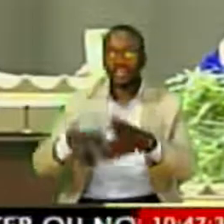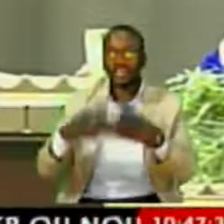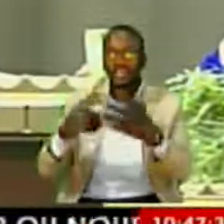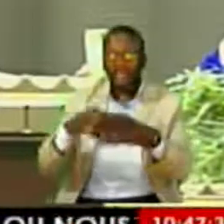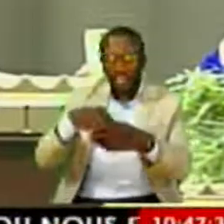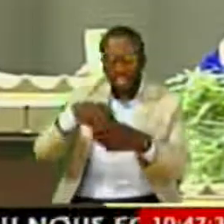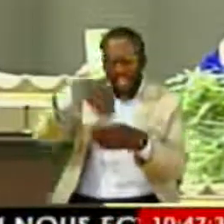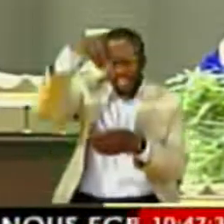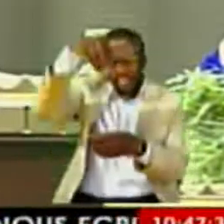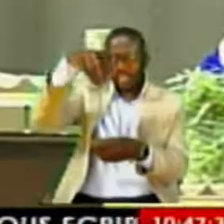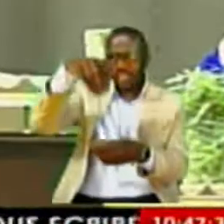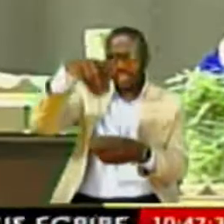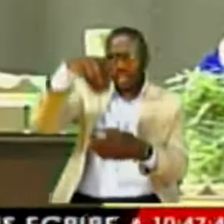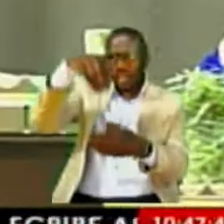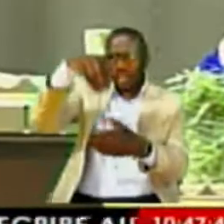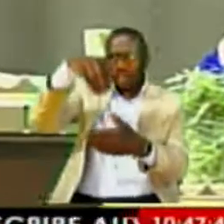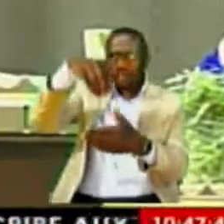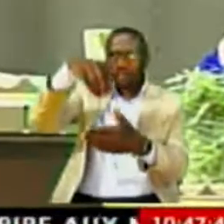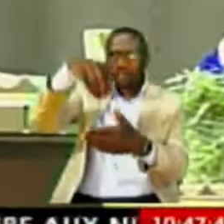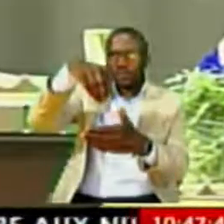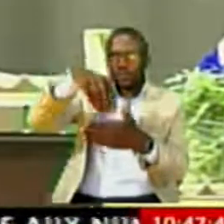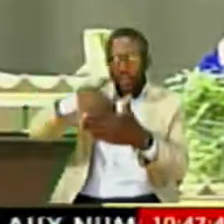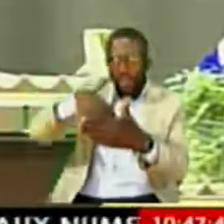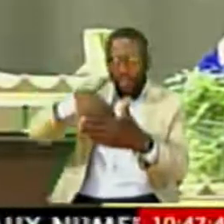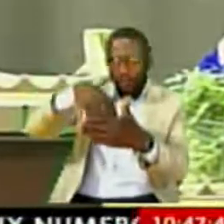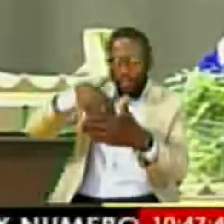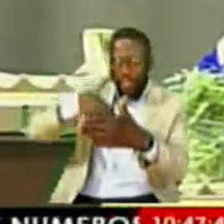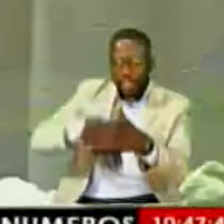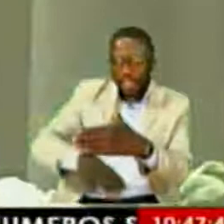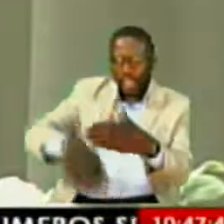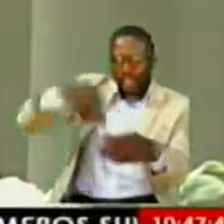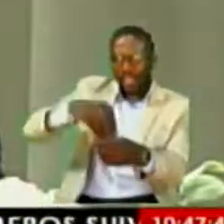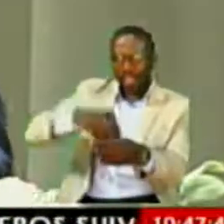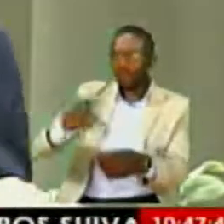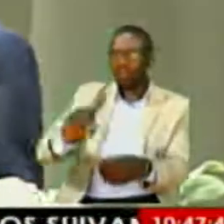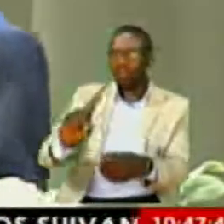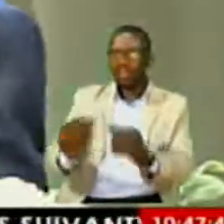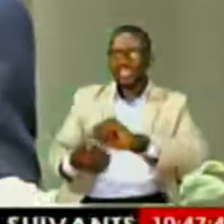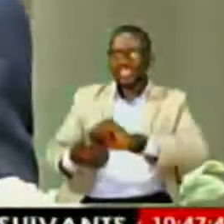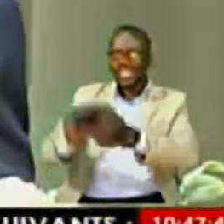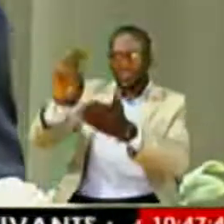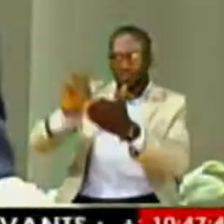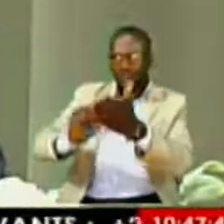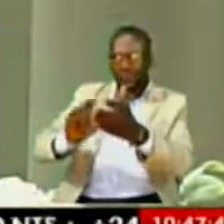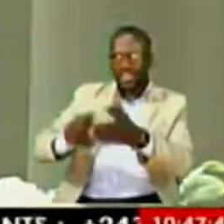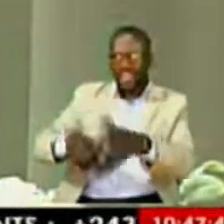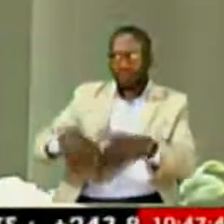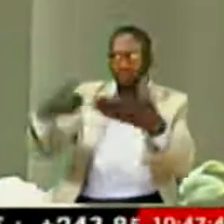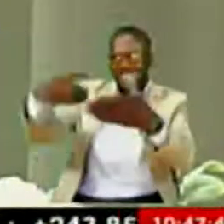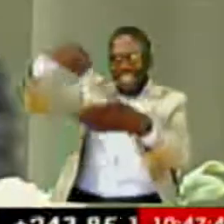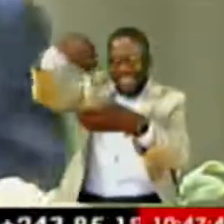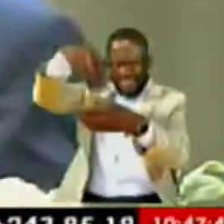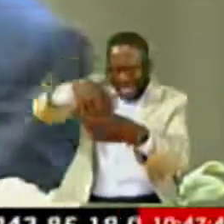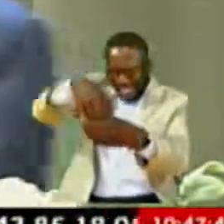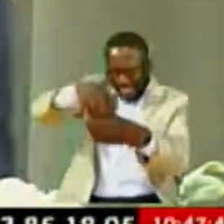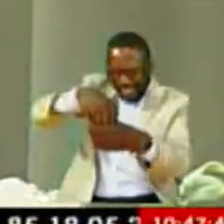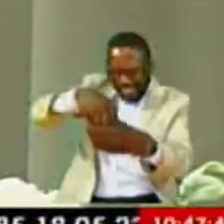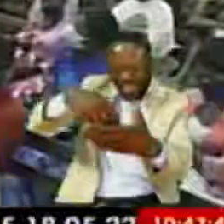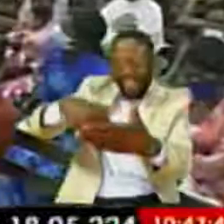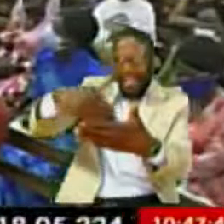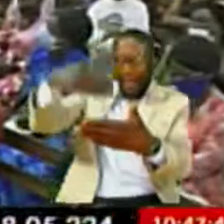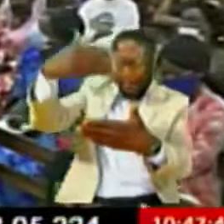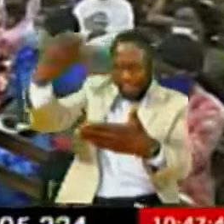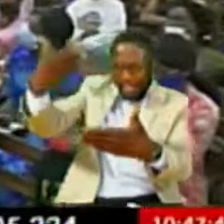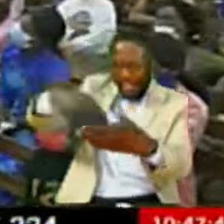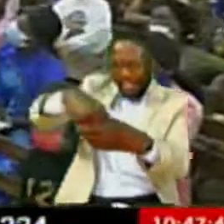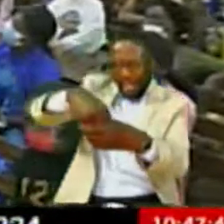Mais l'intérieur. But it begins inside. Mais le changement. And the change. Commence de l'intérieur. Begins from inside